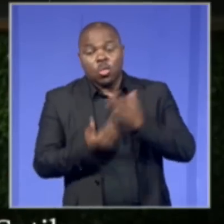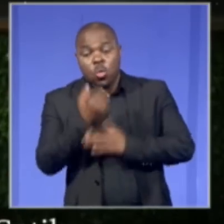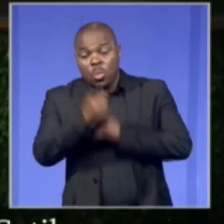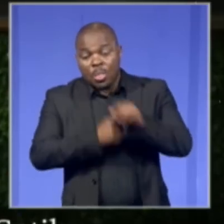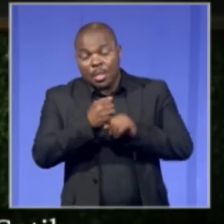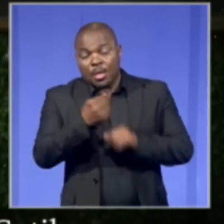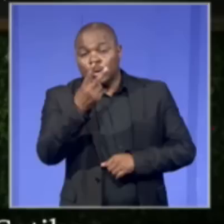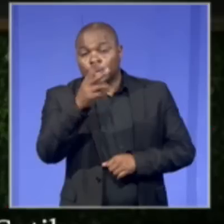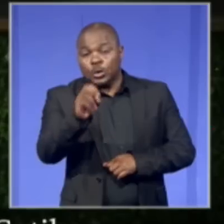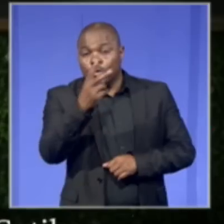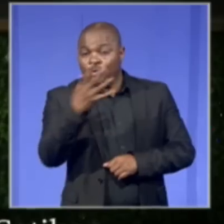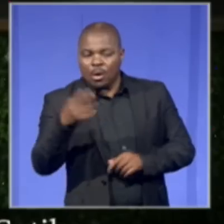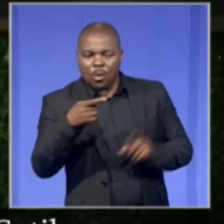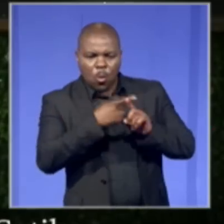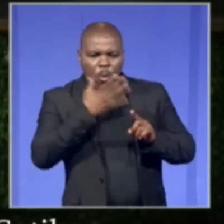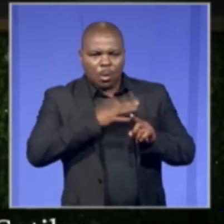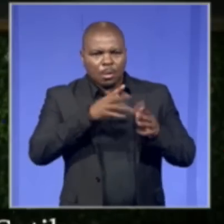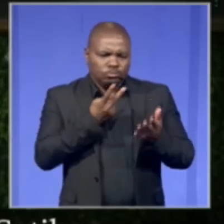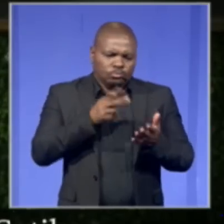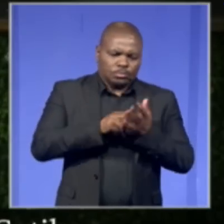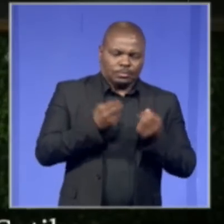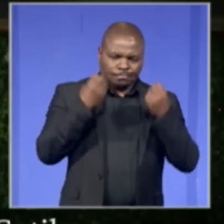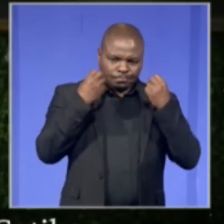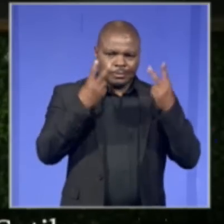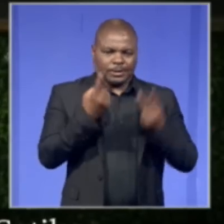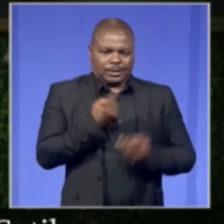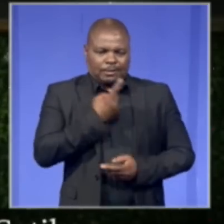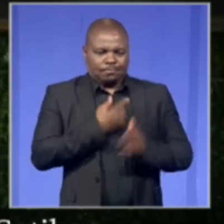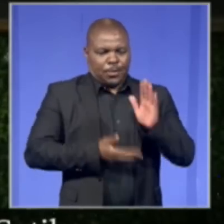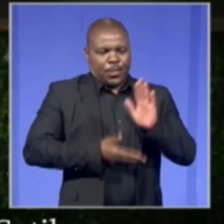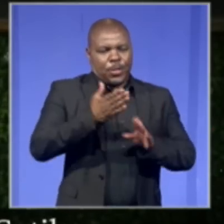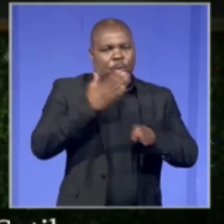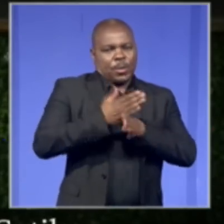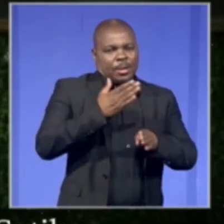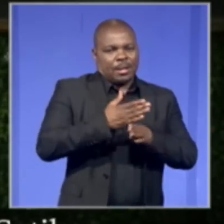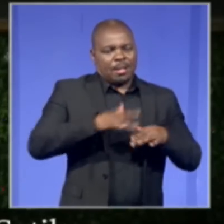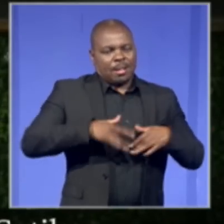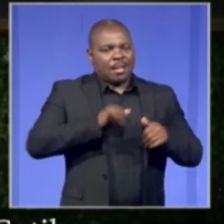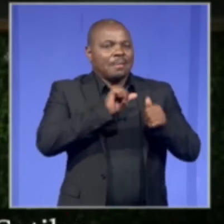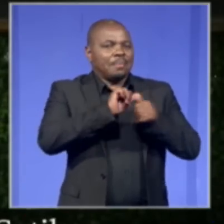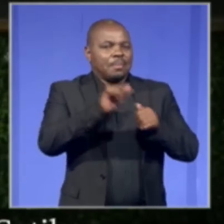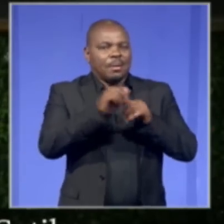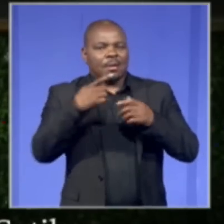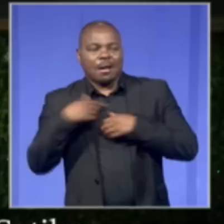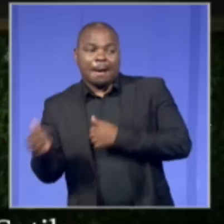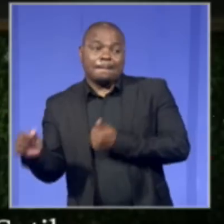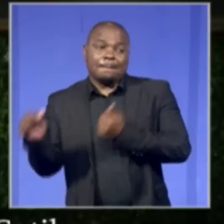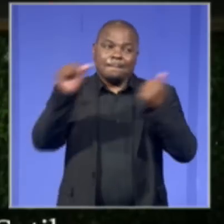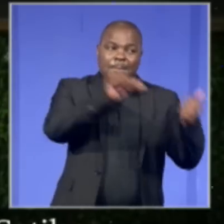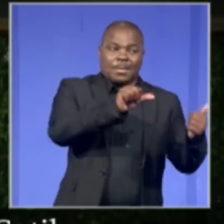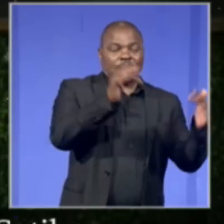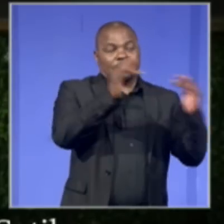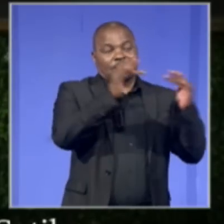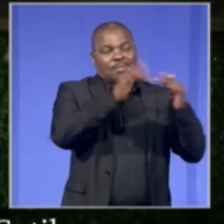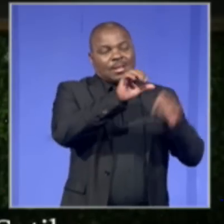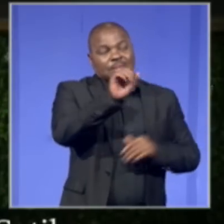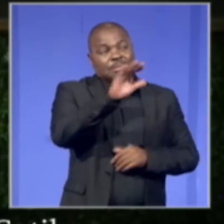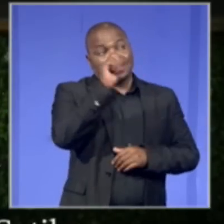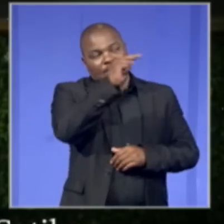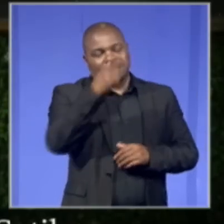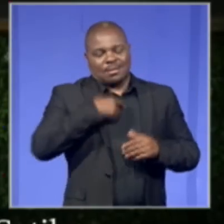go bona batho ba ikemela ba itirela gore matshelo a bone a nne botoka jaanong ke nako ya gore re boele ko studiong rona mono re tla sala re